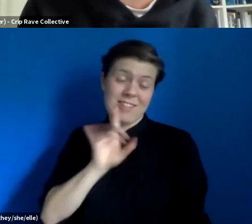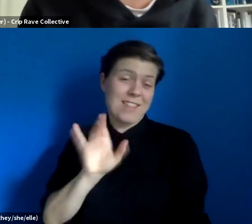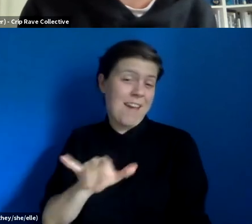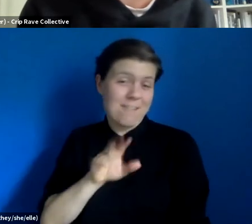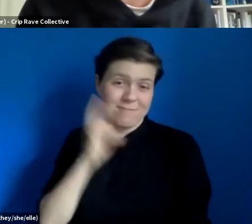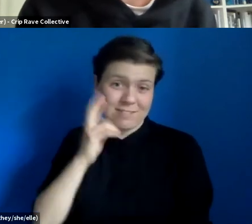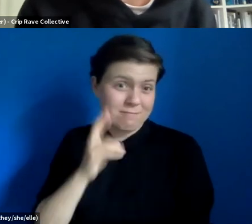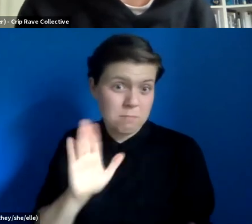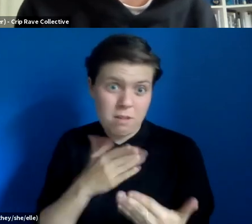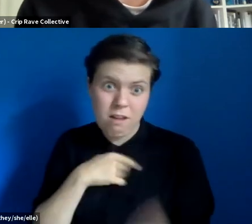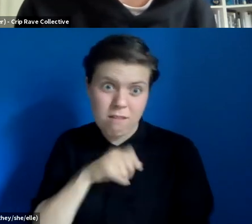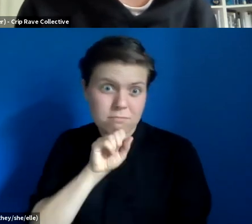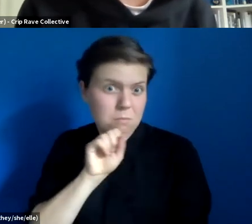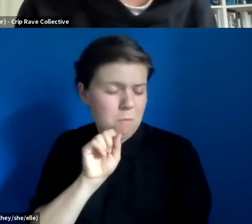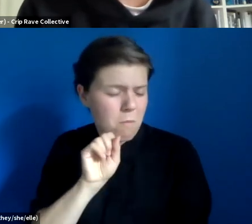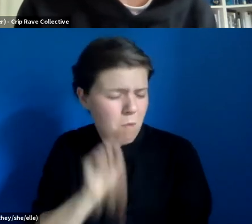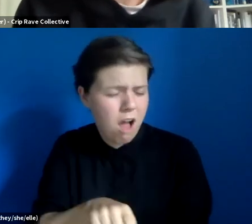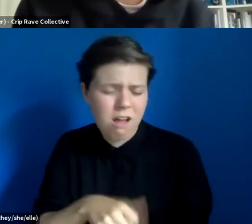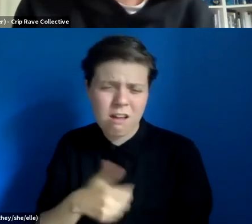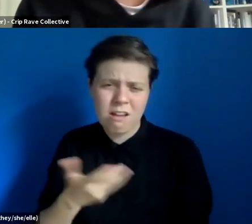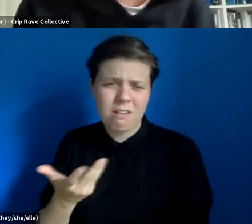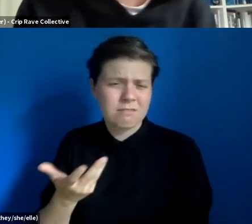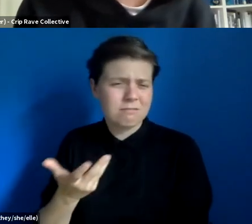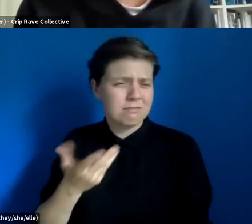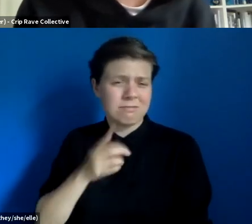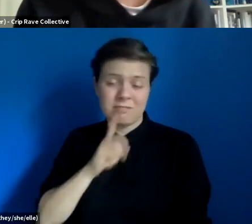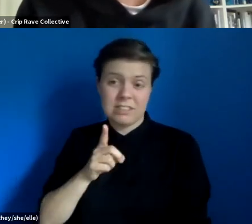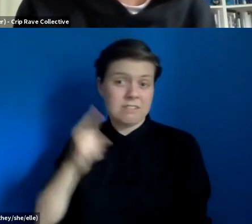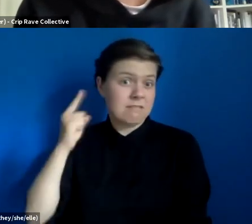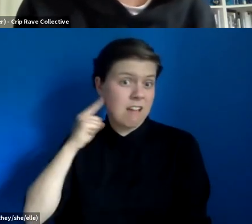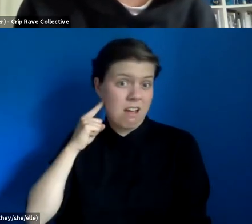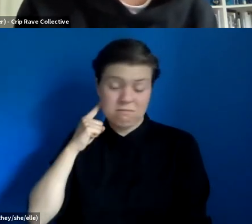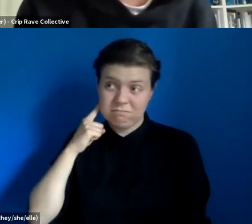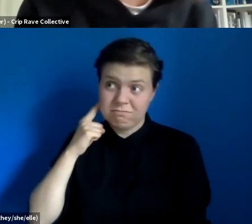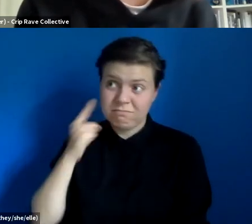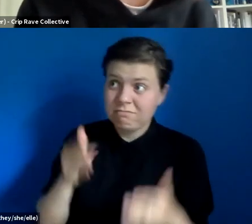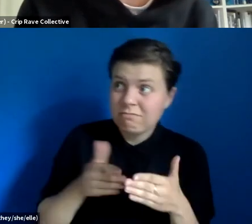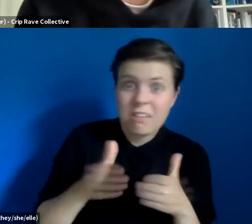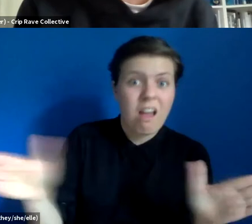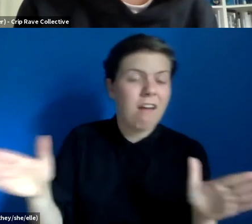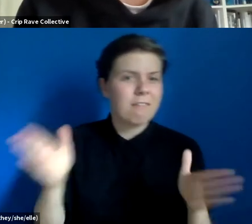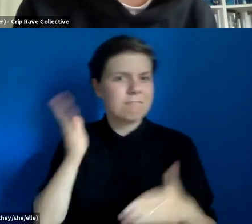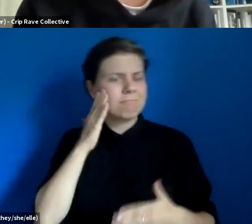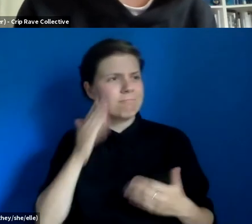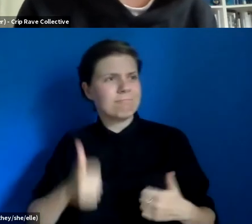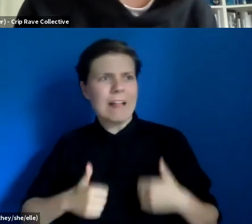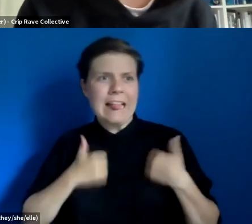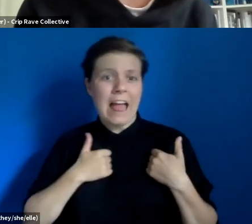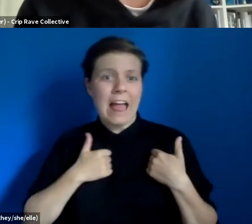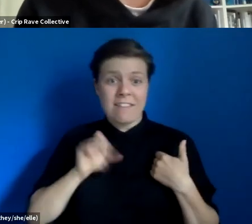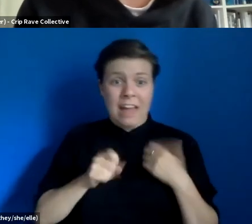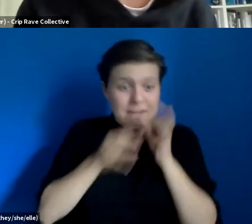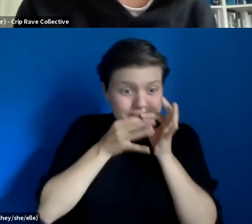why I love sound as a medium in general for expressing the unexpressible. And